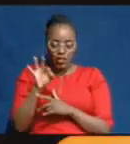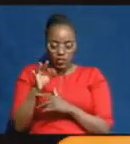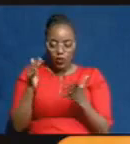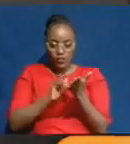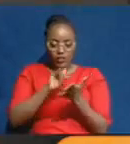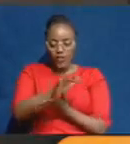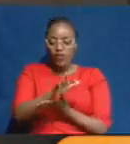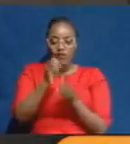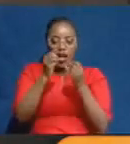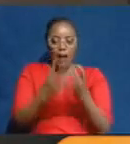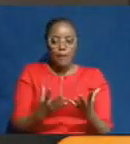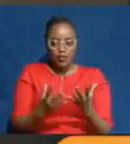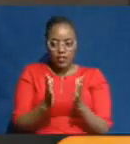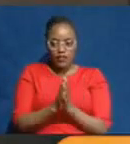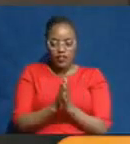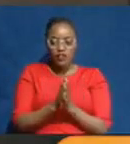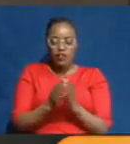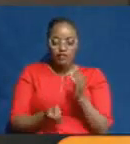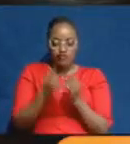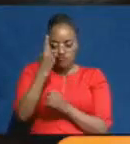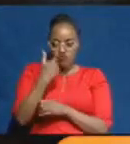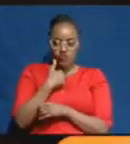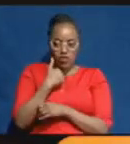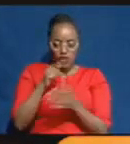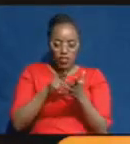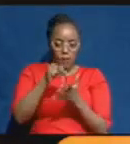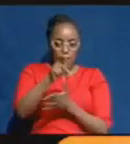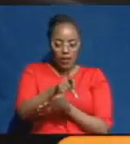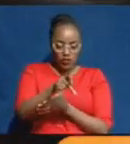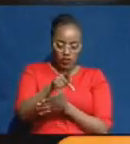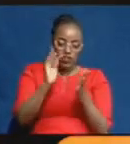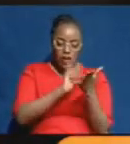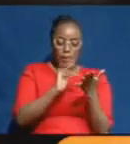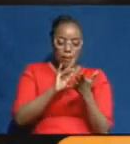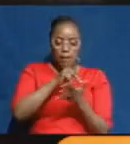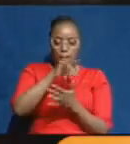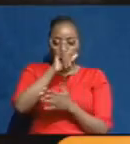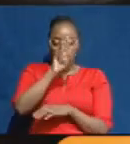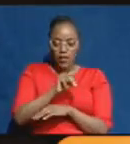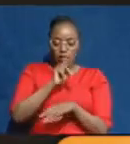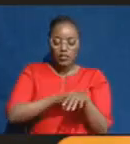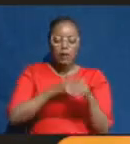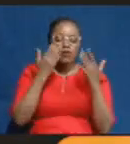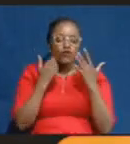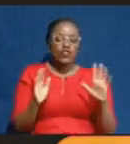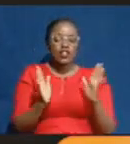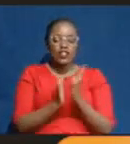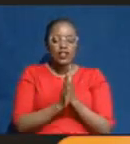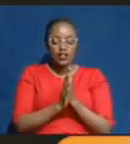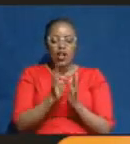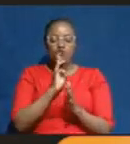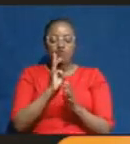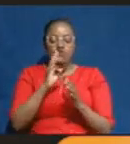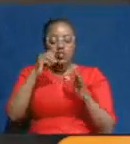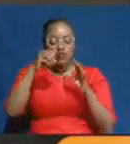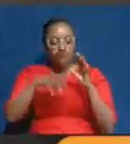the amount, you will get an STK prompt, pay, key in your PIN. Once that is done, the water starts